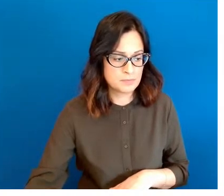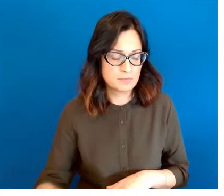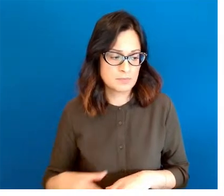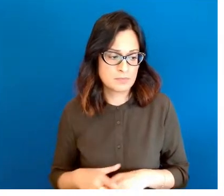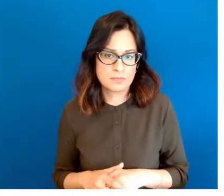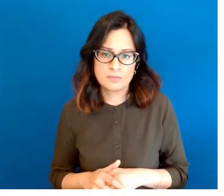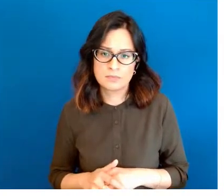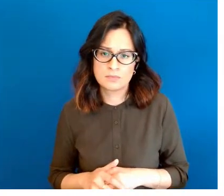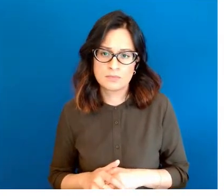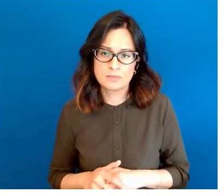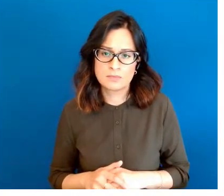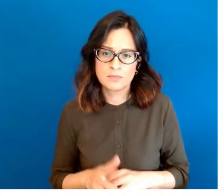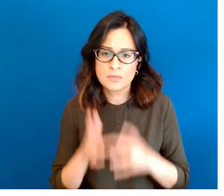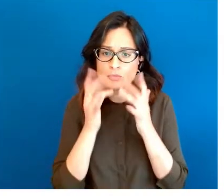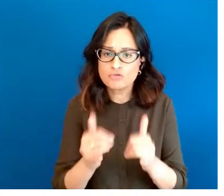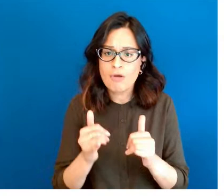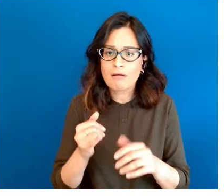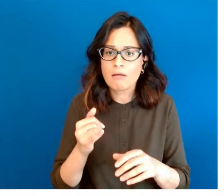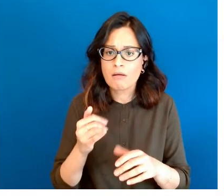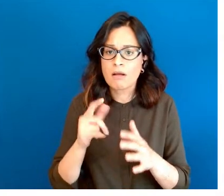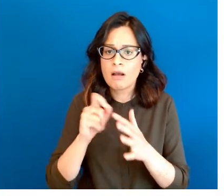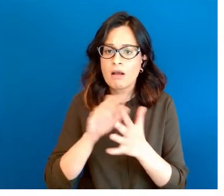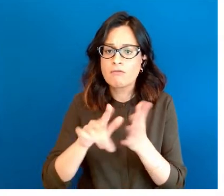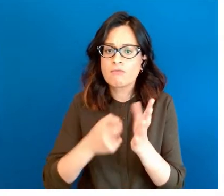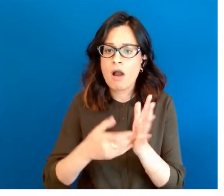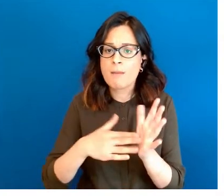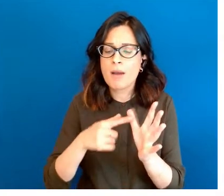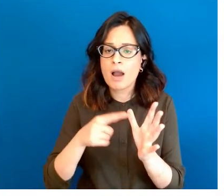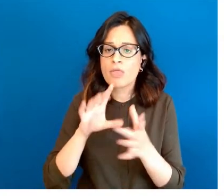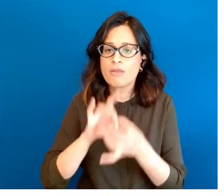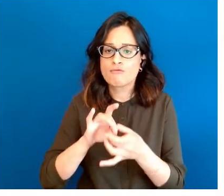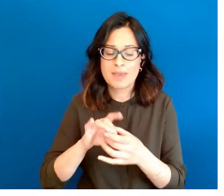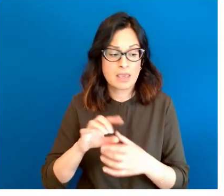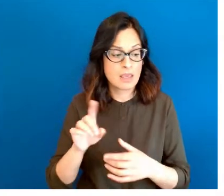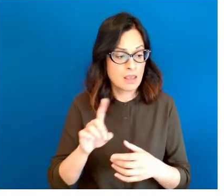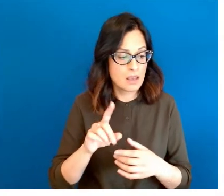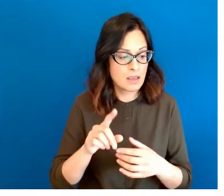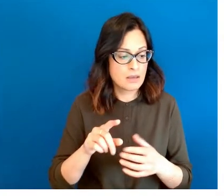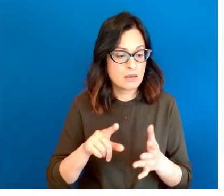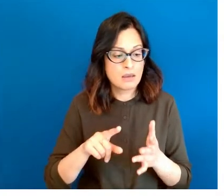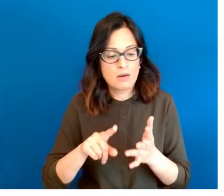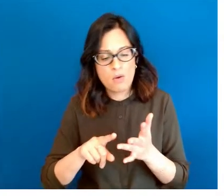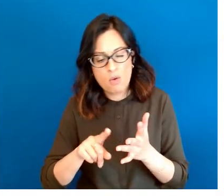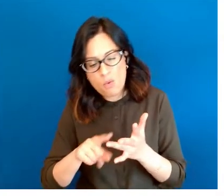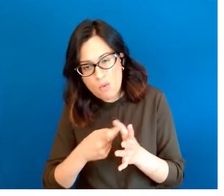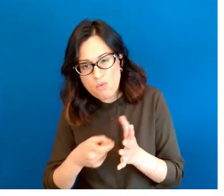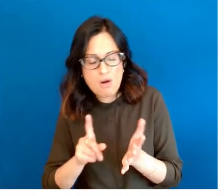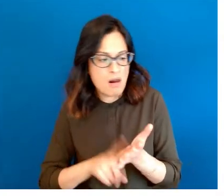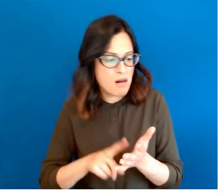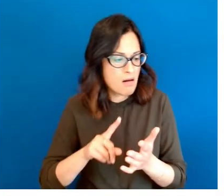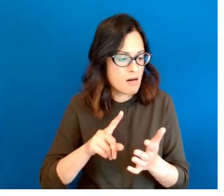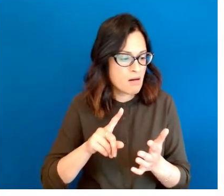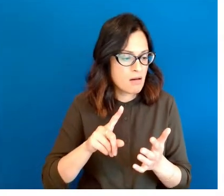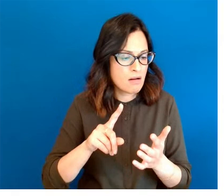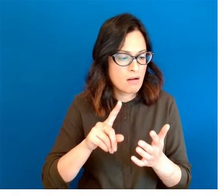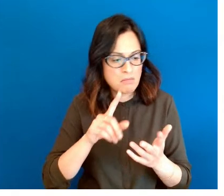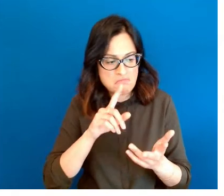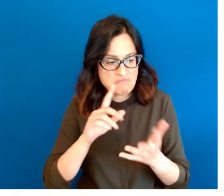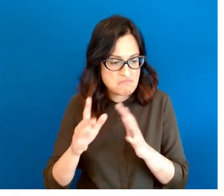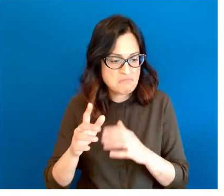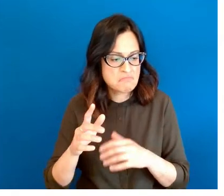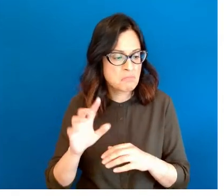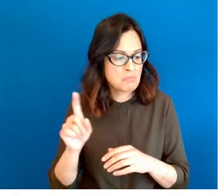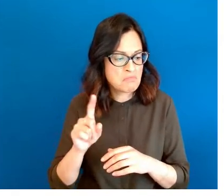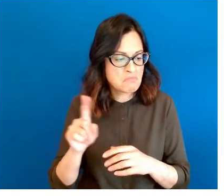oral antihistamines are very good for nasal itch and not so powerful in other areas. Eye drops are